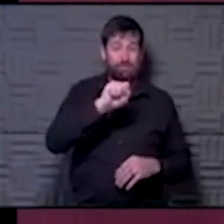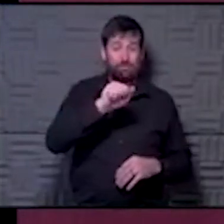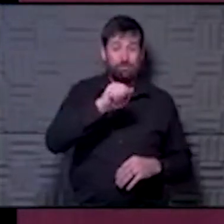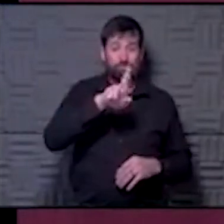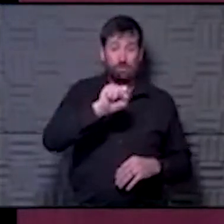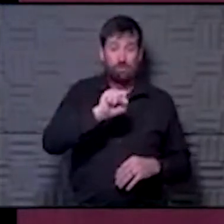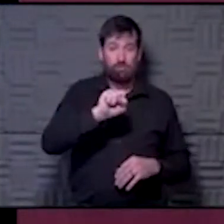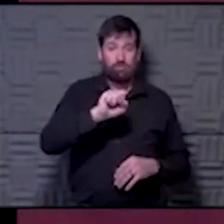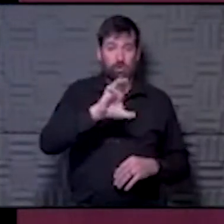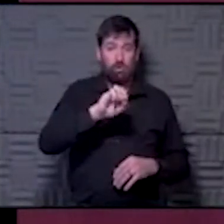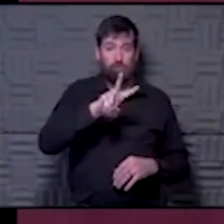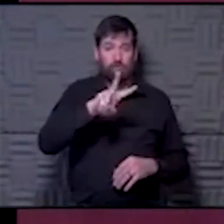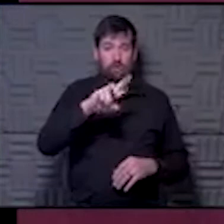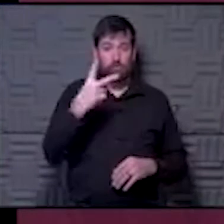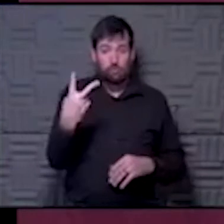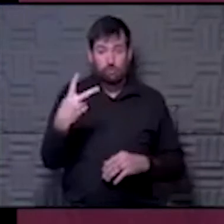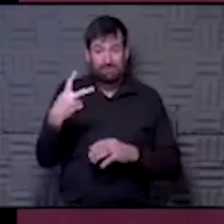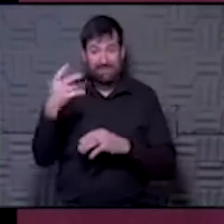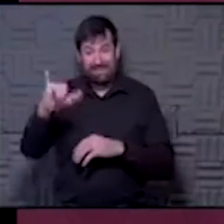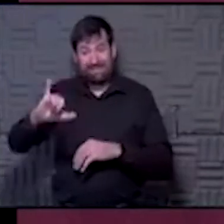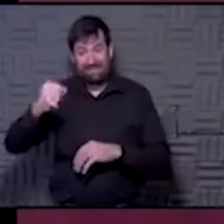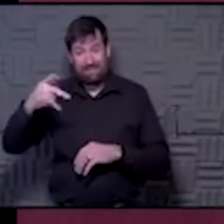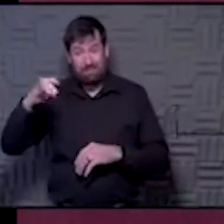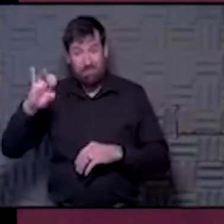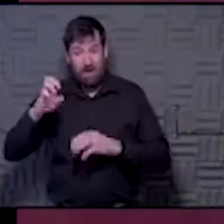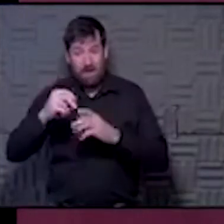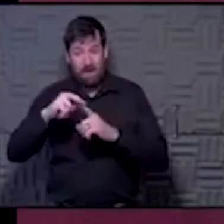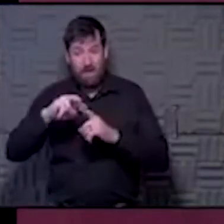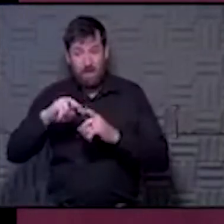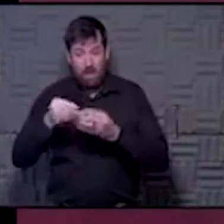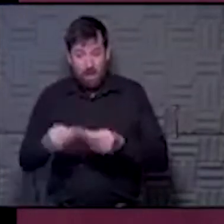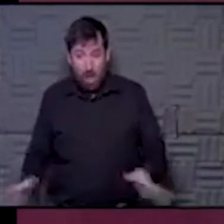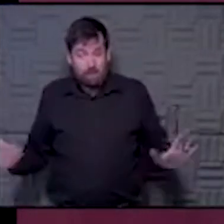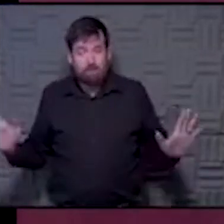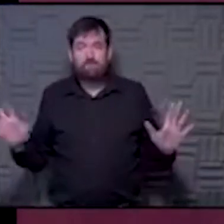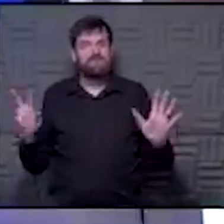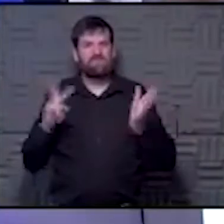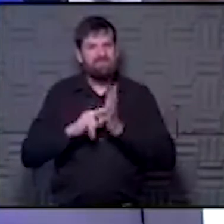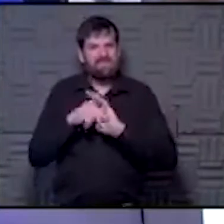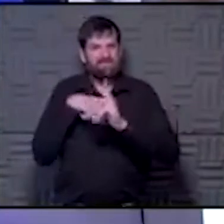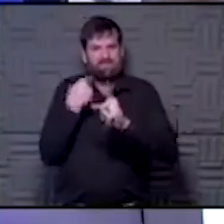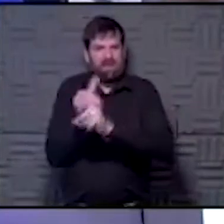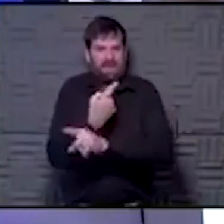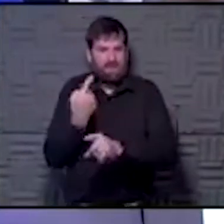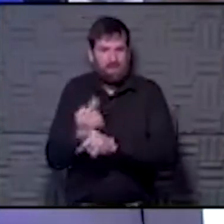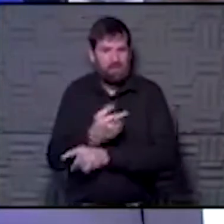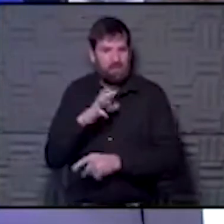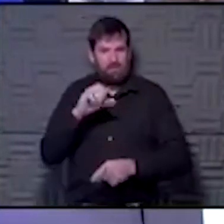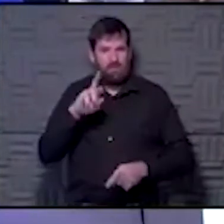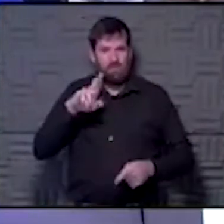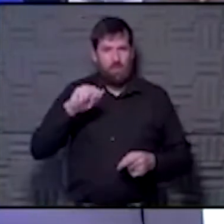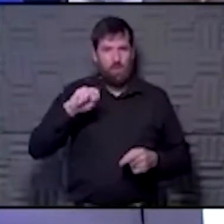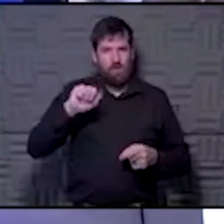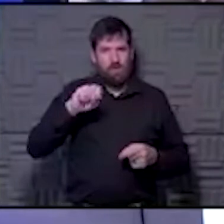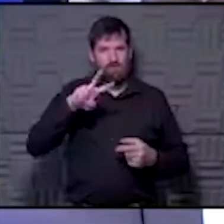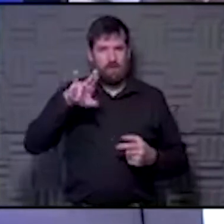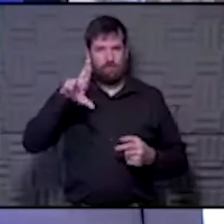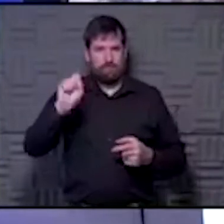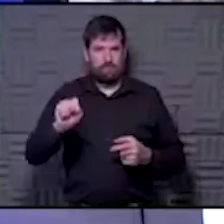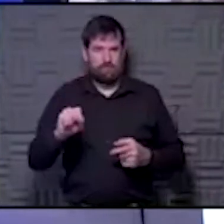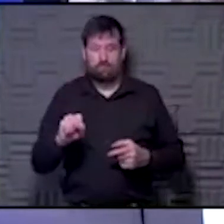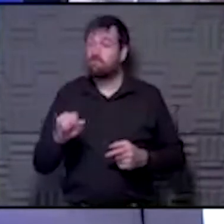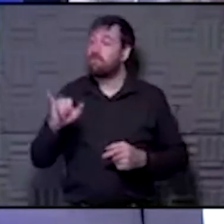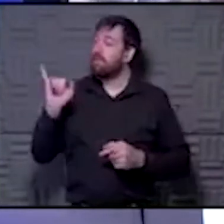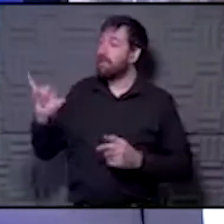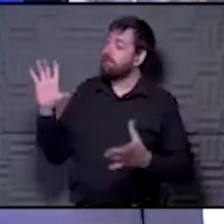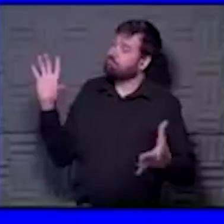just another coronavirus. It's not SARS-CoV-2 anymore. Yeah, and if it loses the protein or the